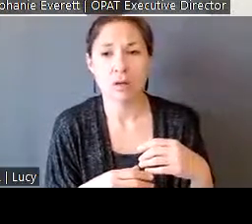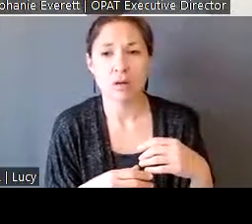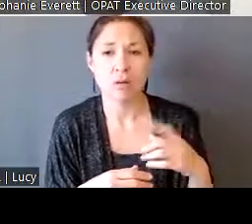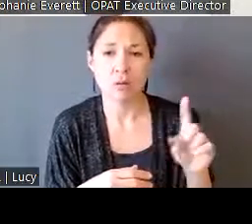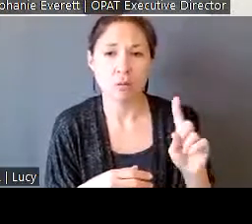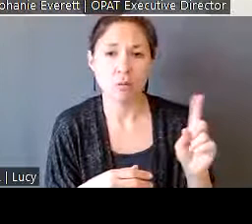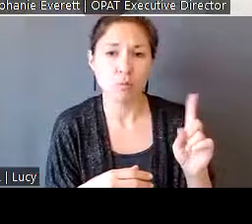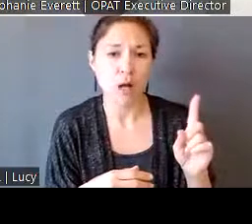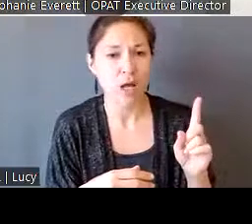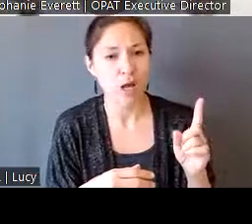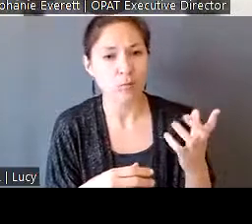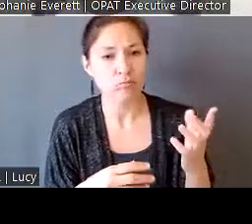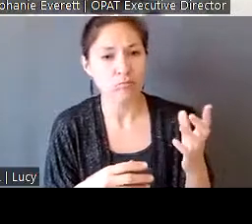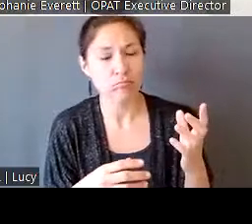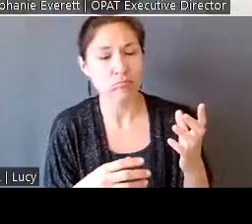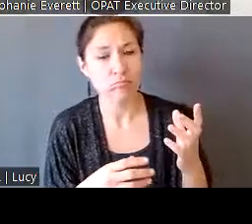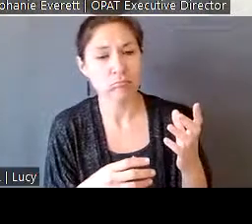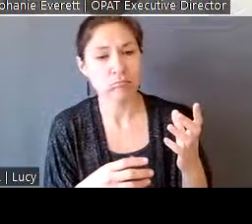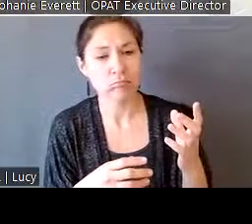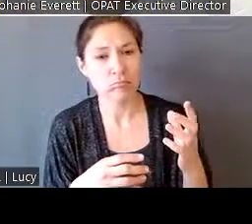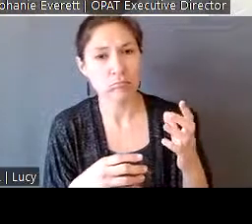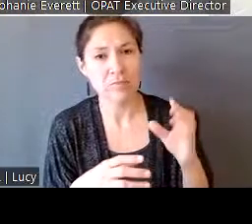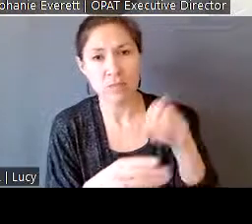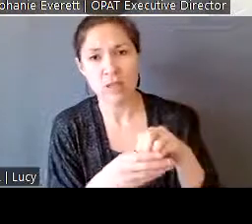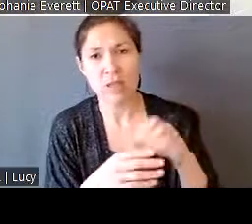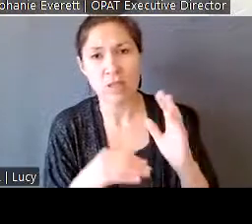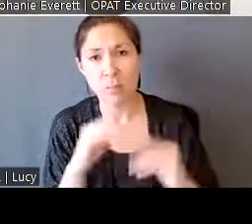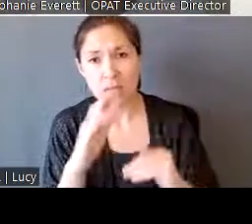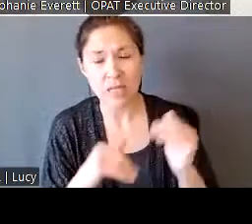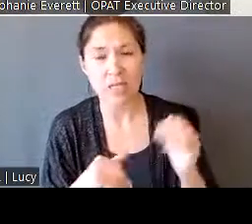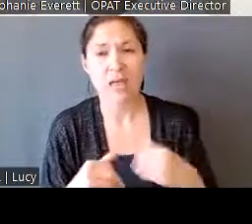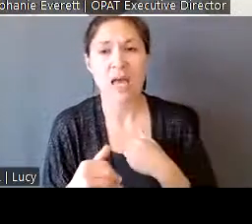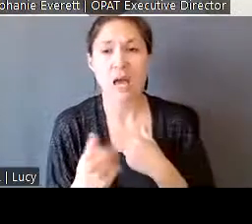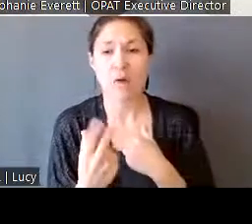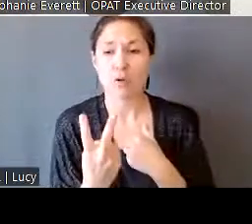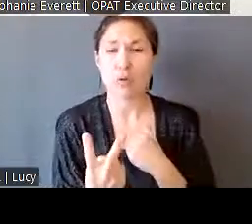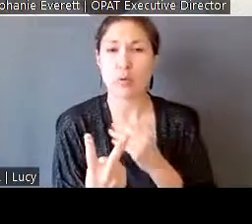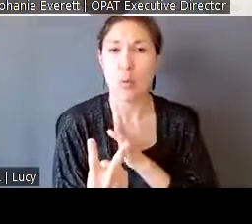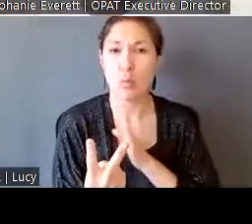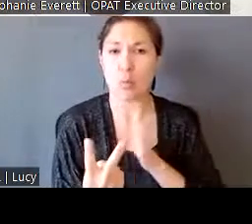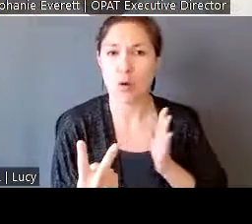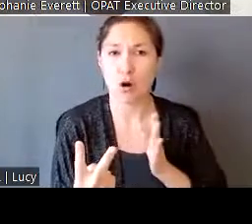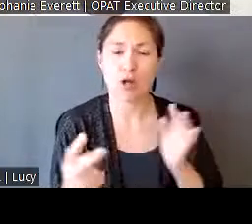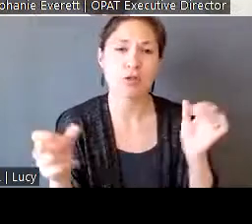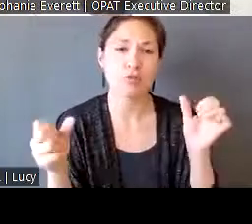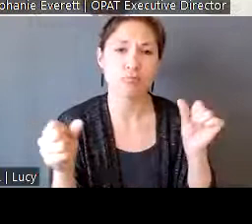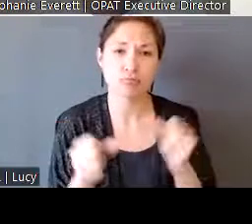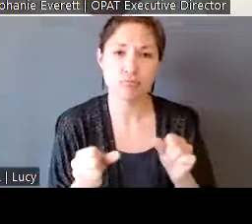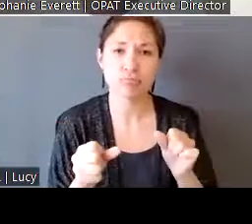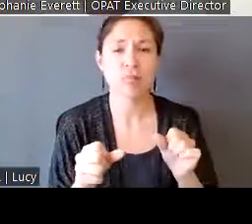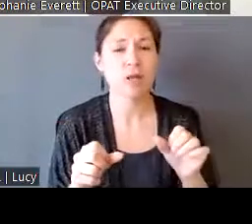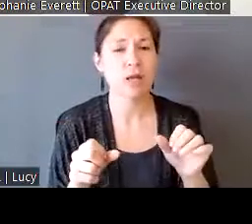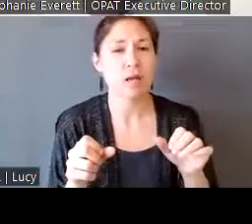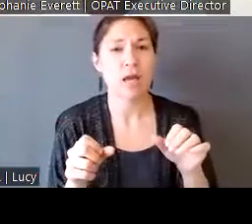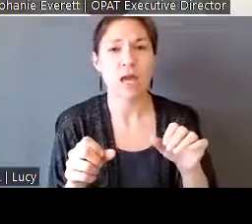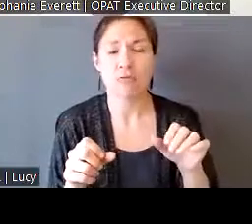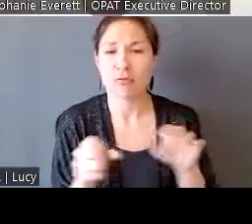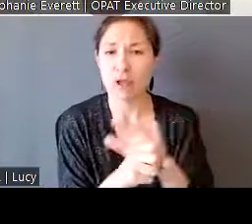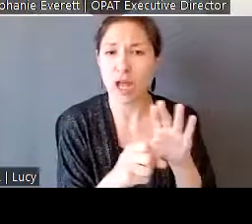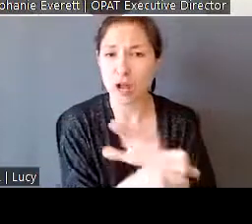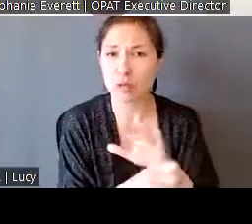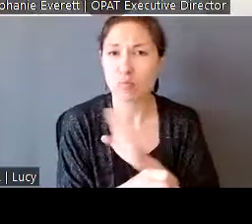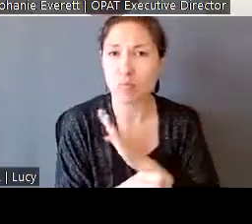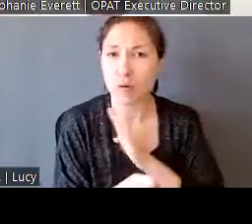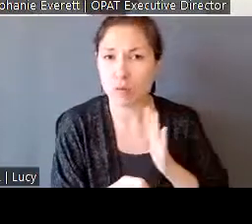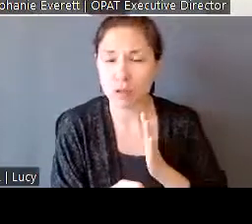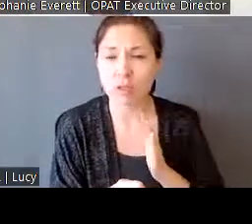having a fully seated boards, and really getting the foundational work done and still building on